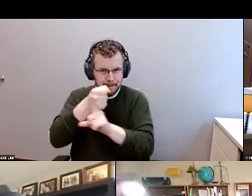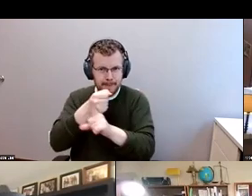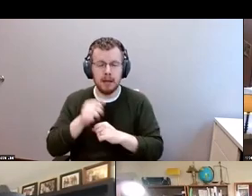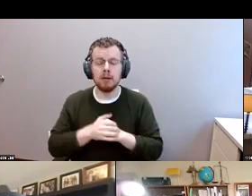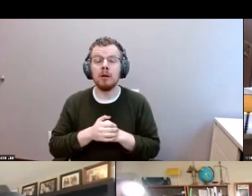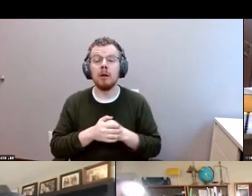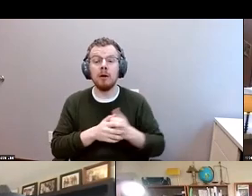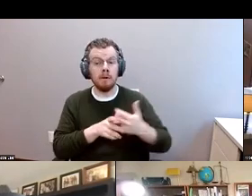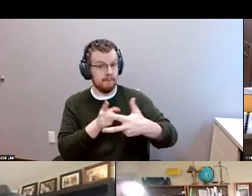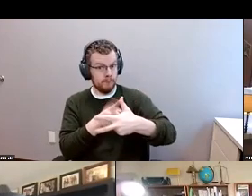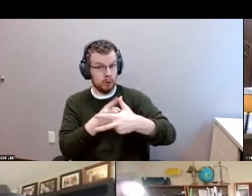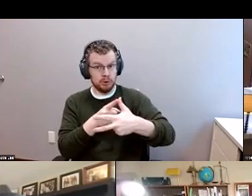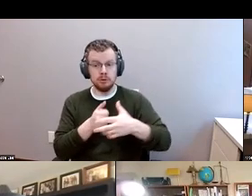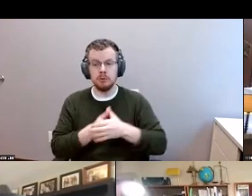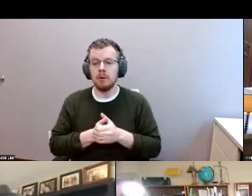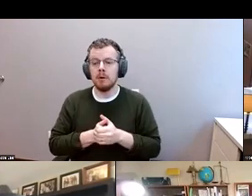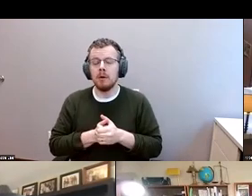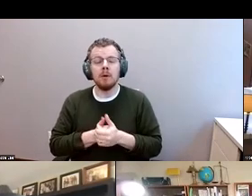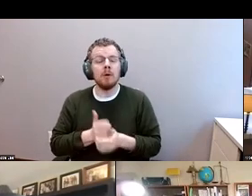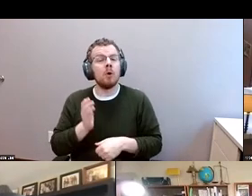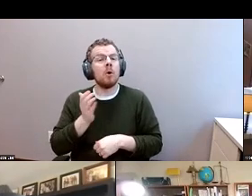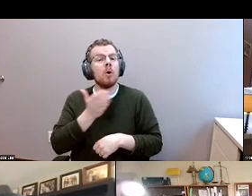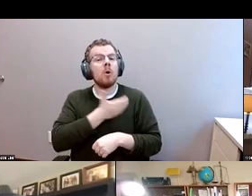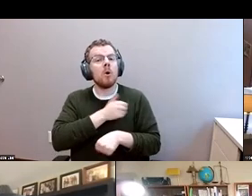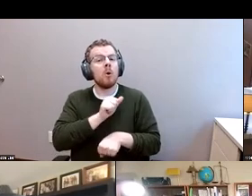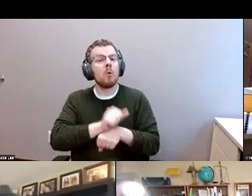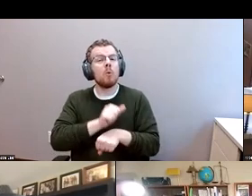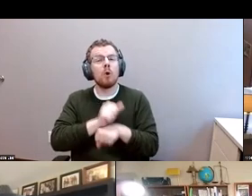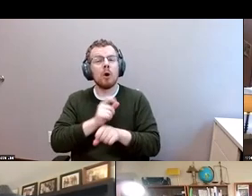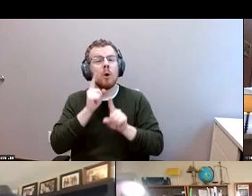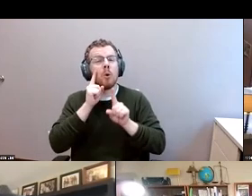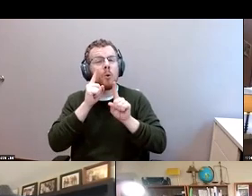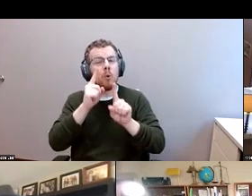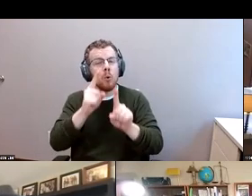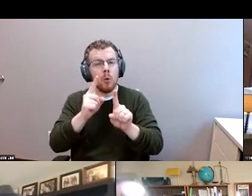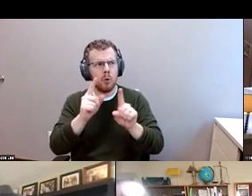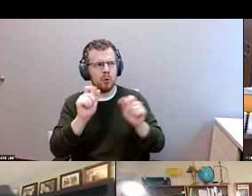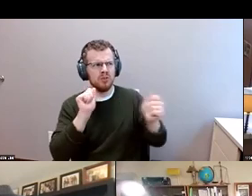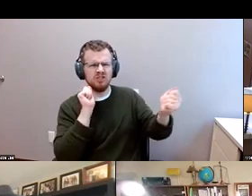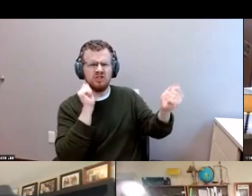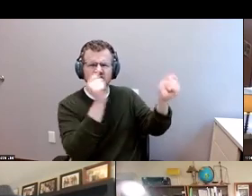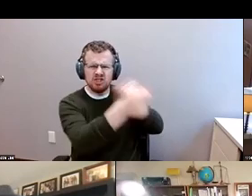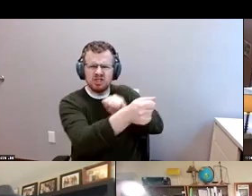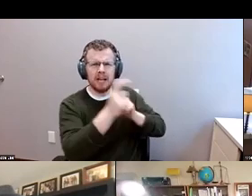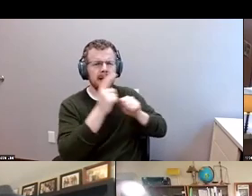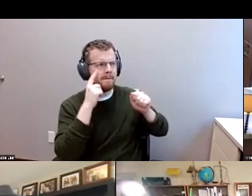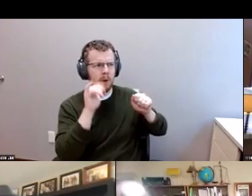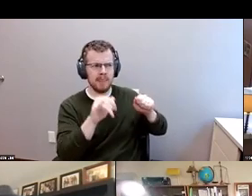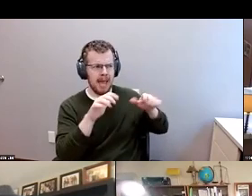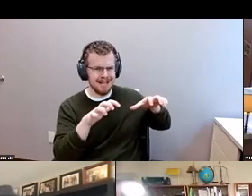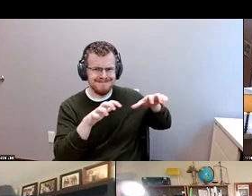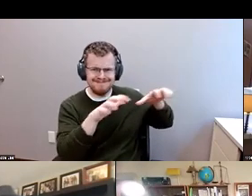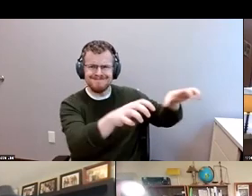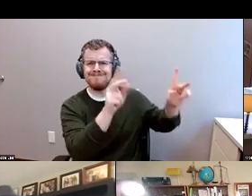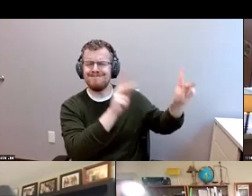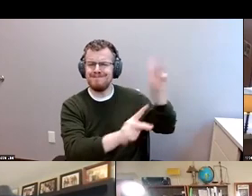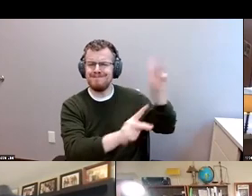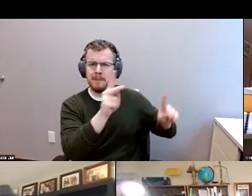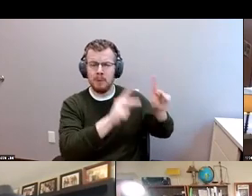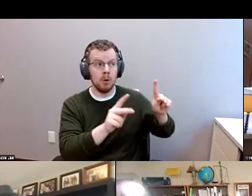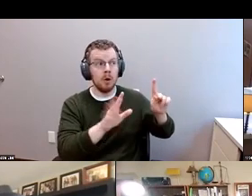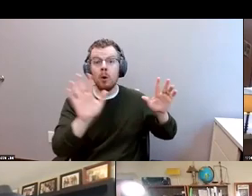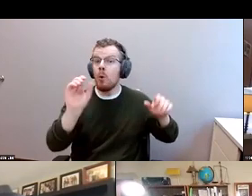the work we do is to move some type of population level change in whatever community we're in. If we're trying to move systems changes to